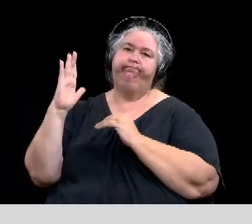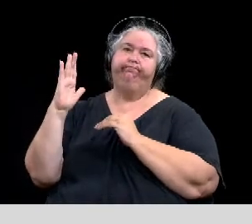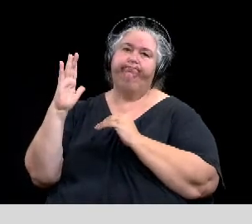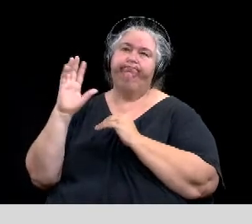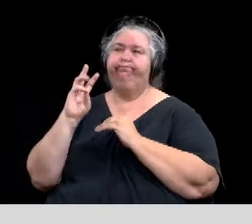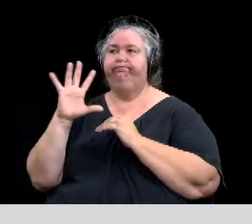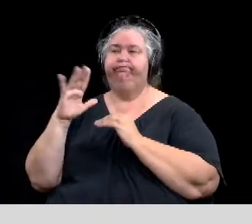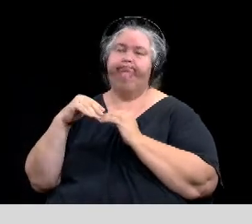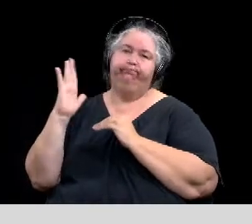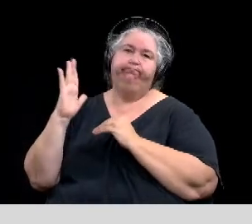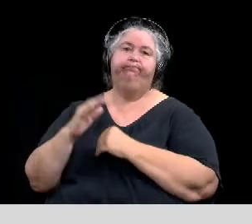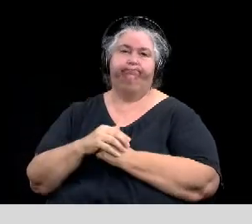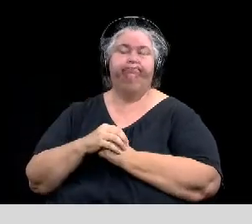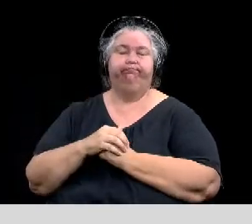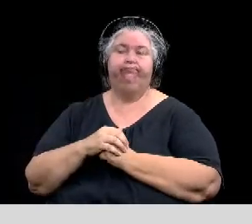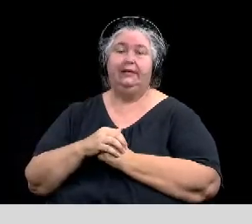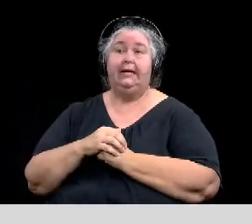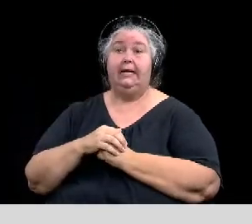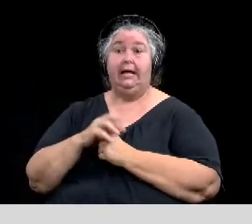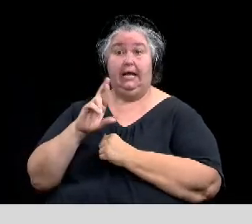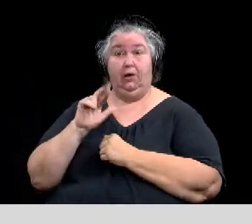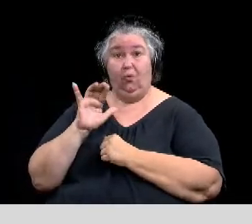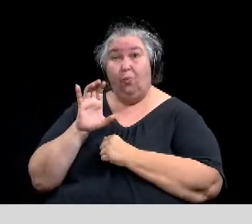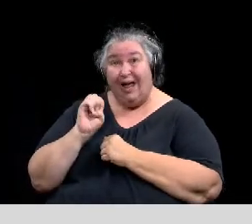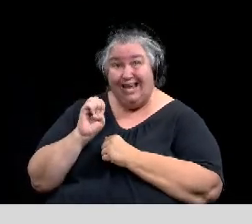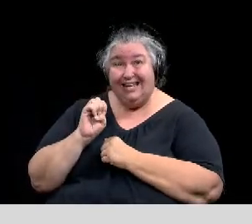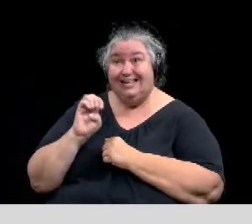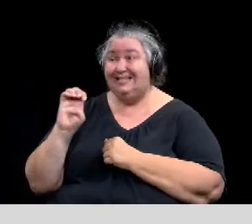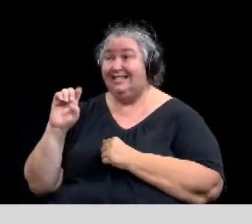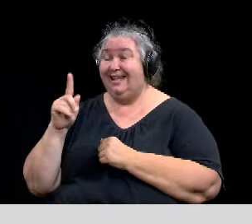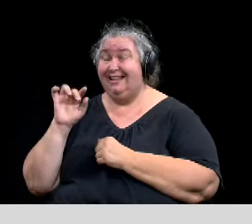life. In terms of race and ethnicity,